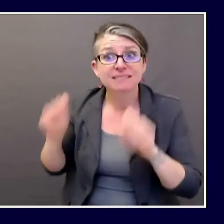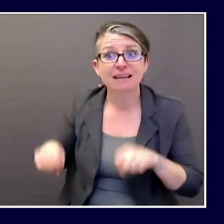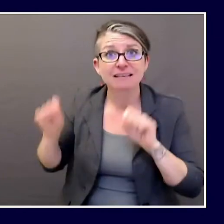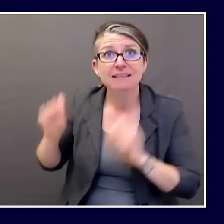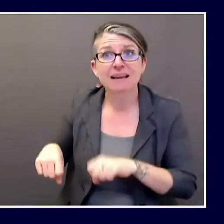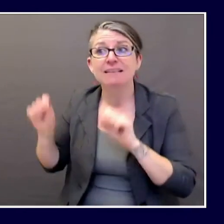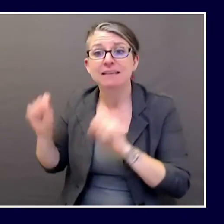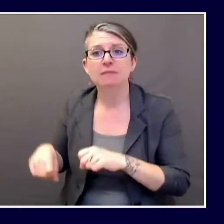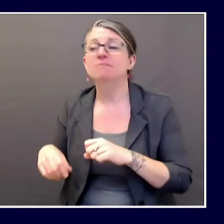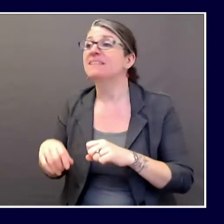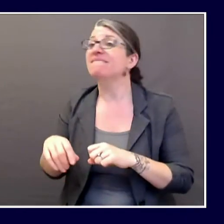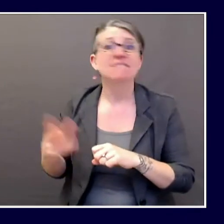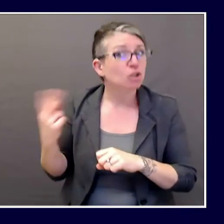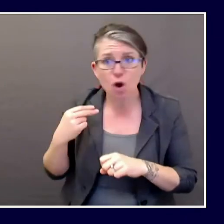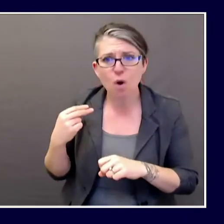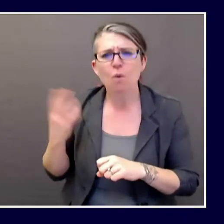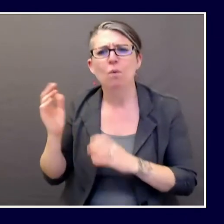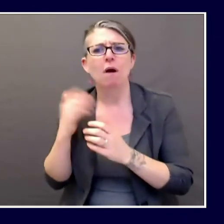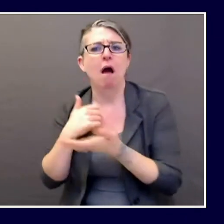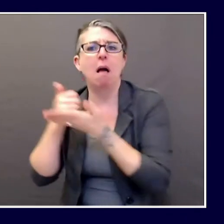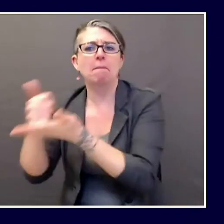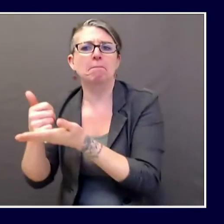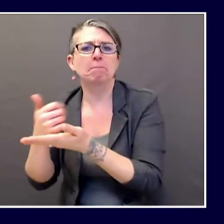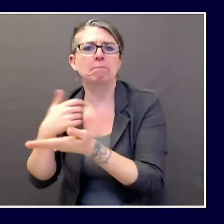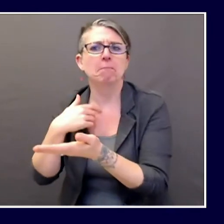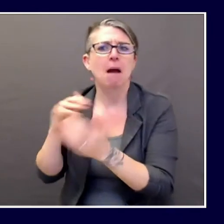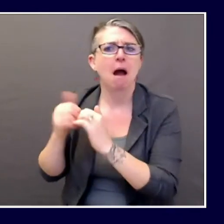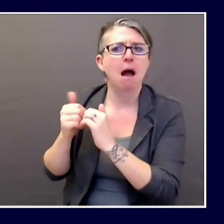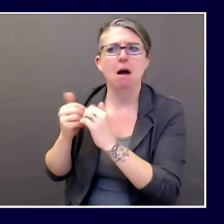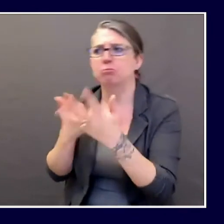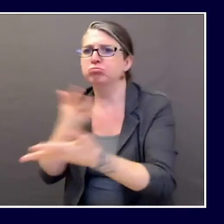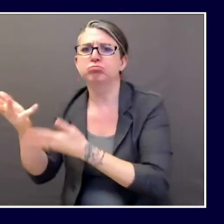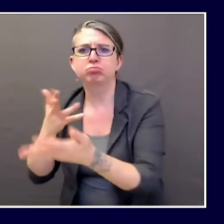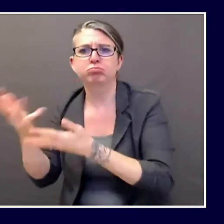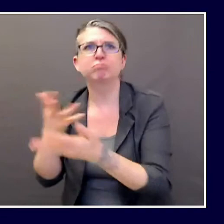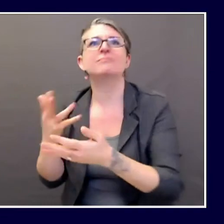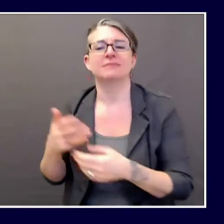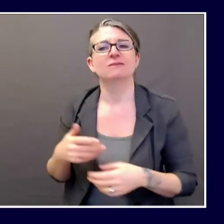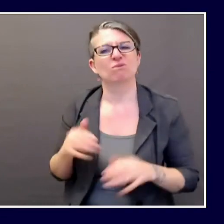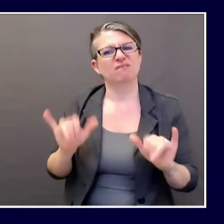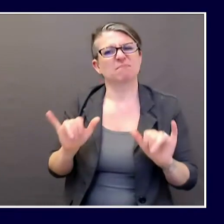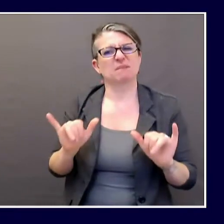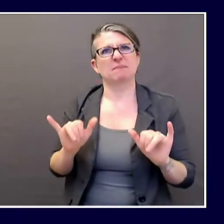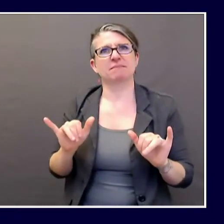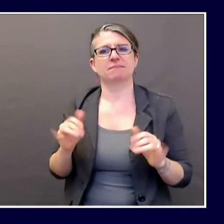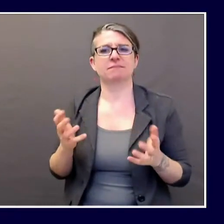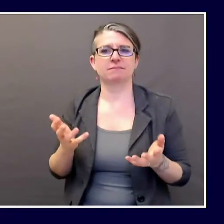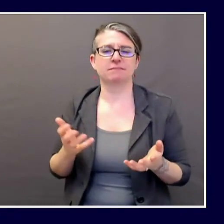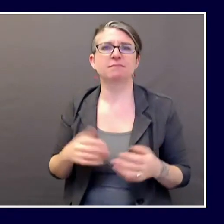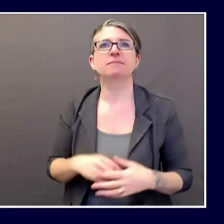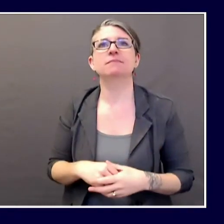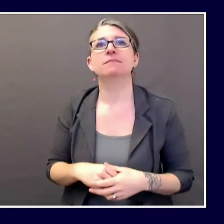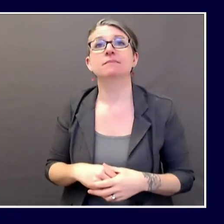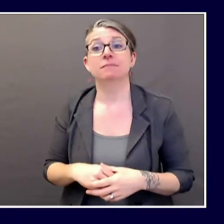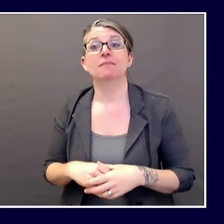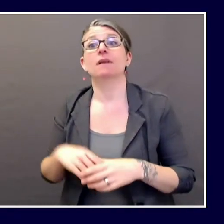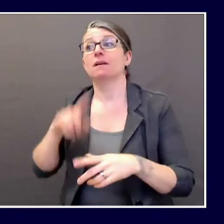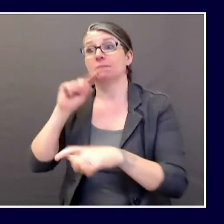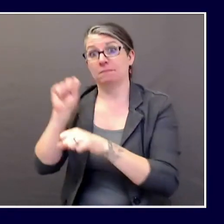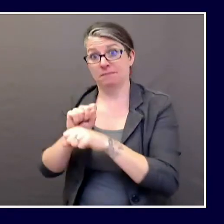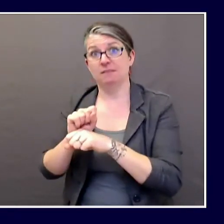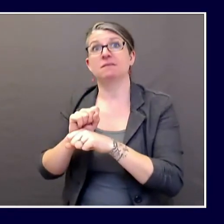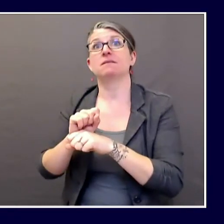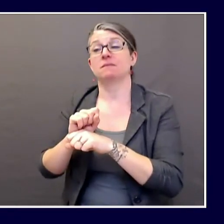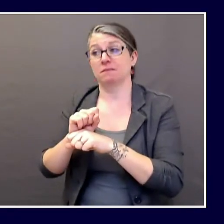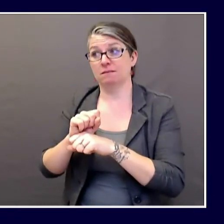find. The third thing, and this is sort of in connection with Mal's question, geographic access. Geographic access continues to be